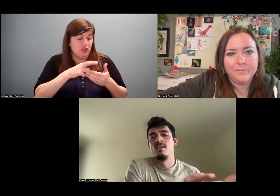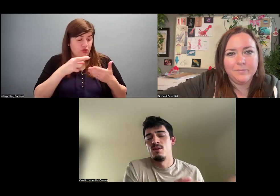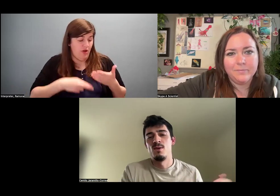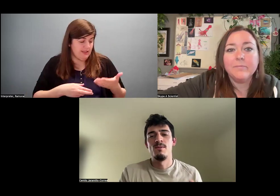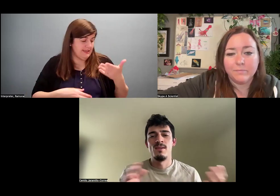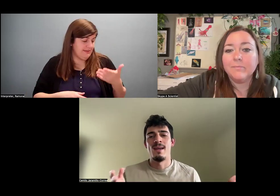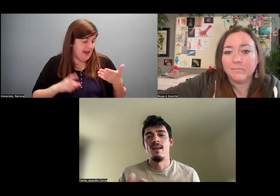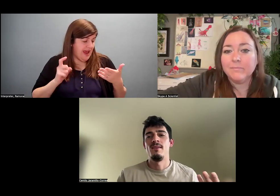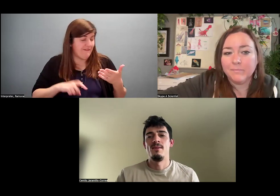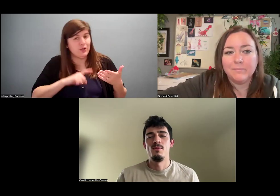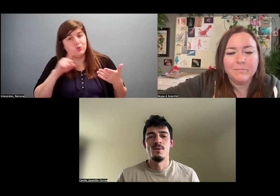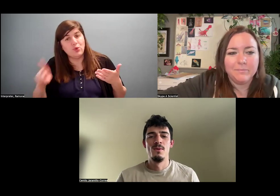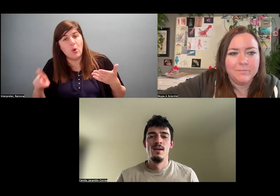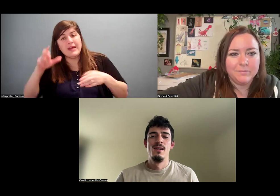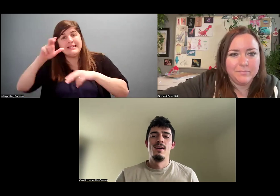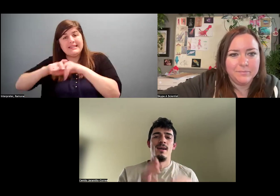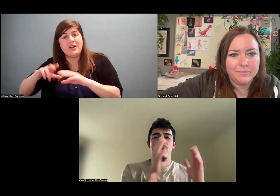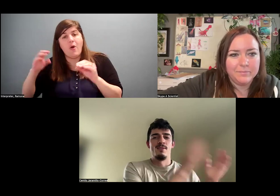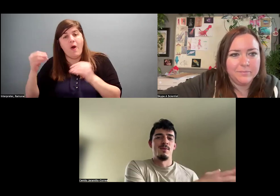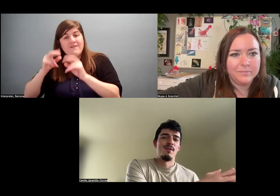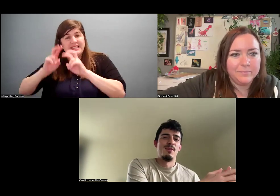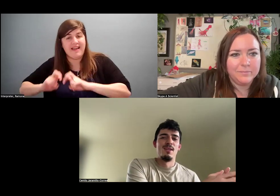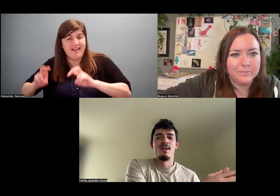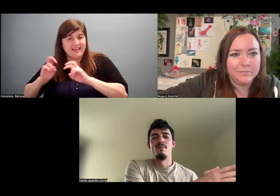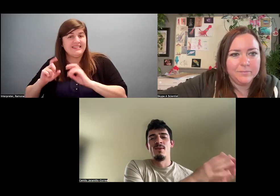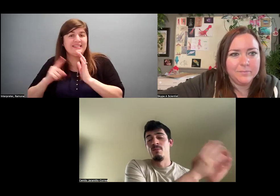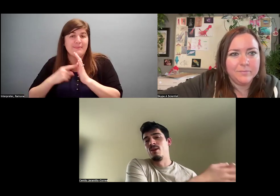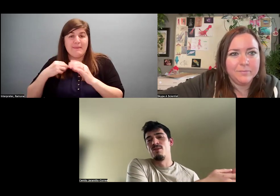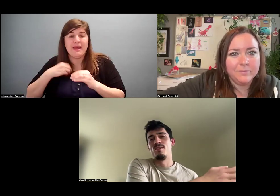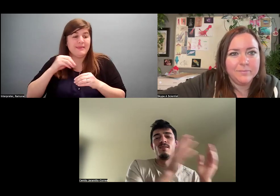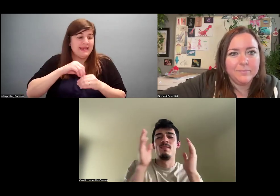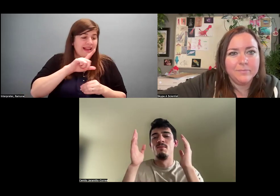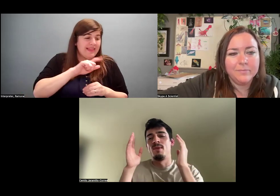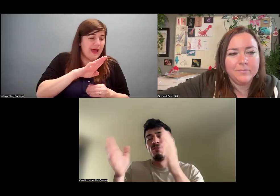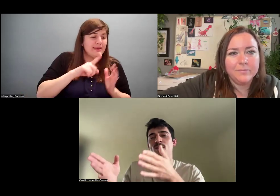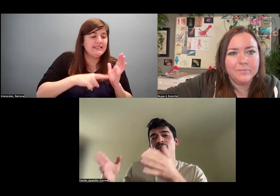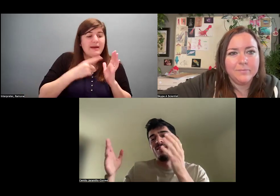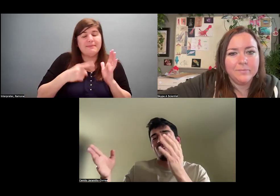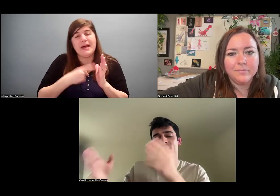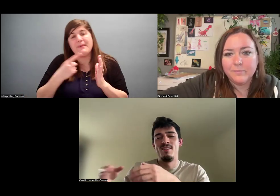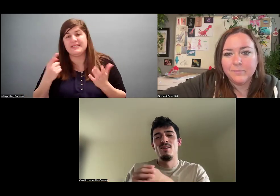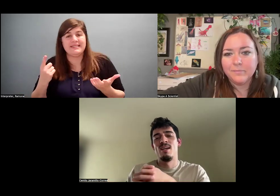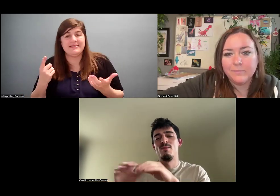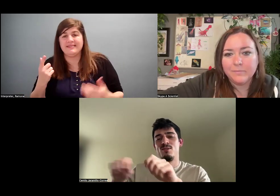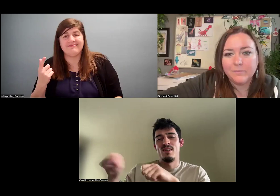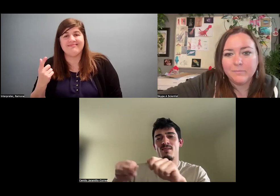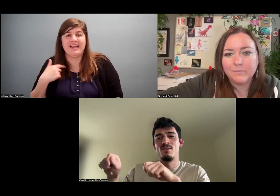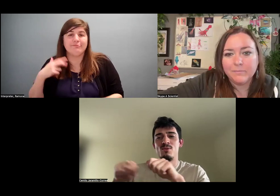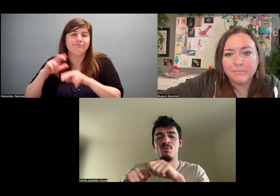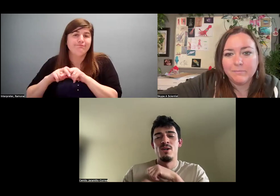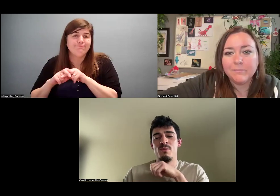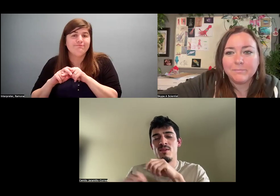go sit down in your office and analyze them. So sometimes I sit on the lab on my office, and then my favorite days I sit on the lab just